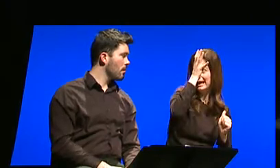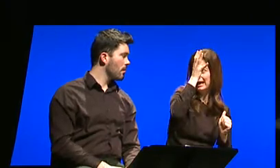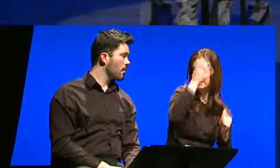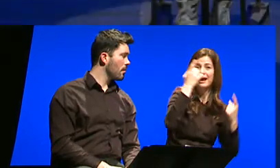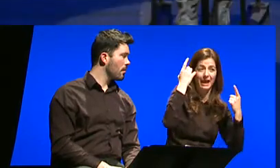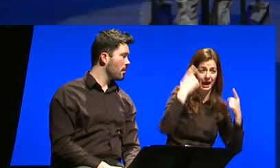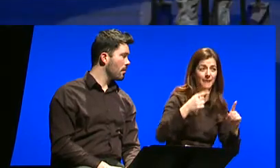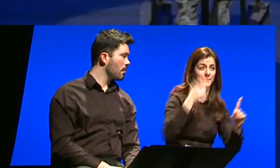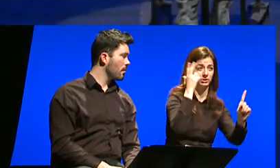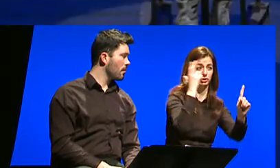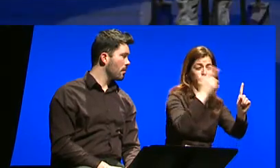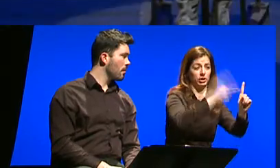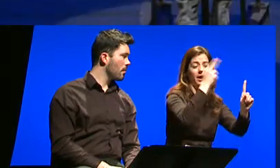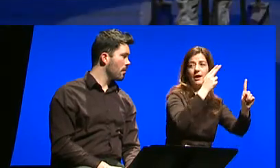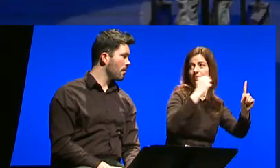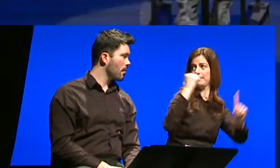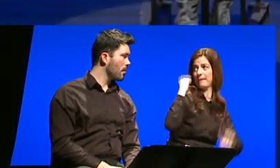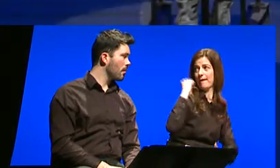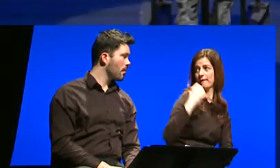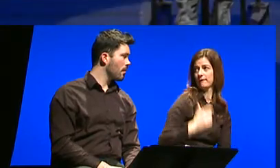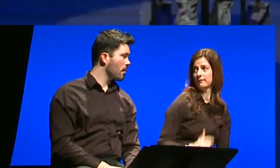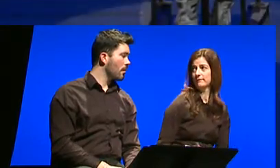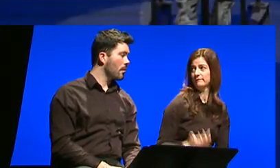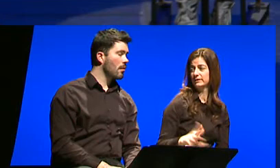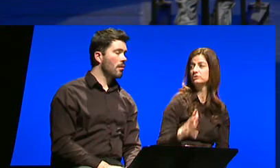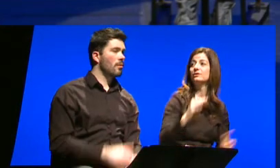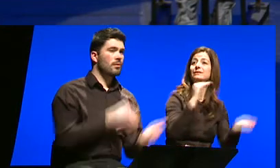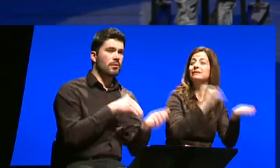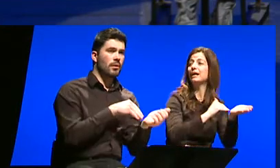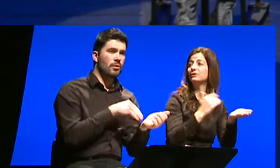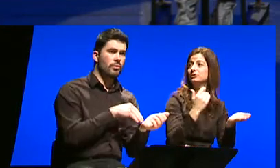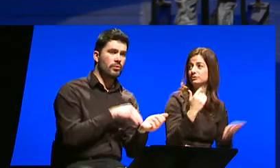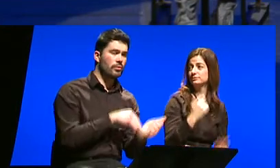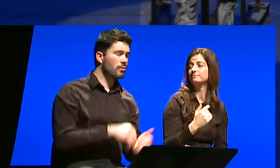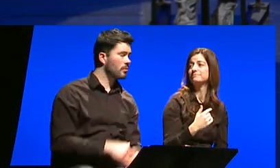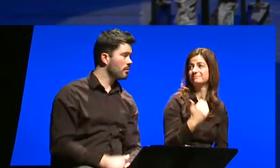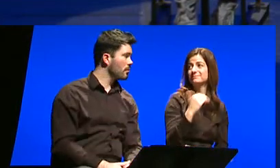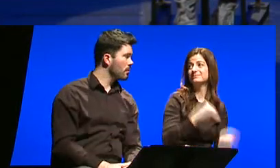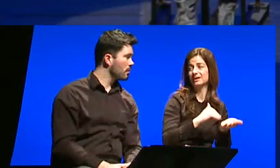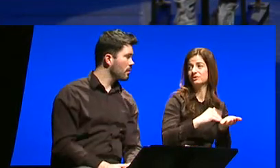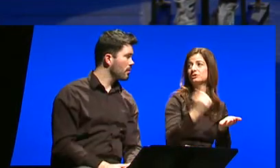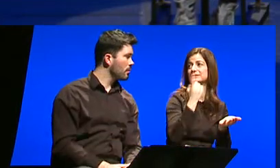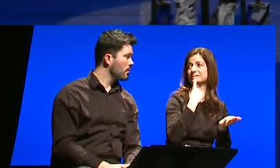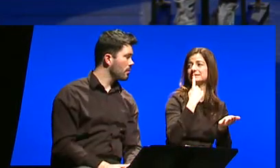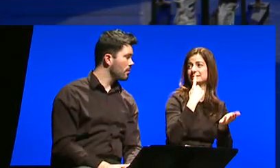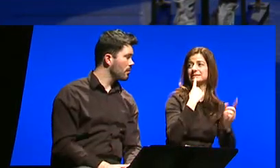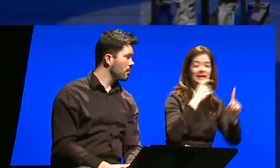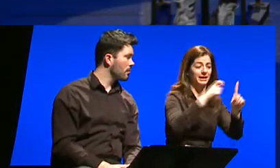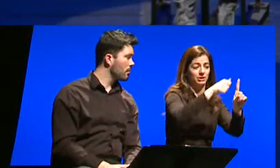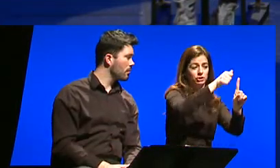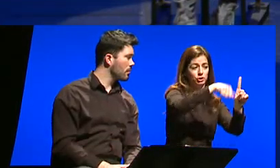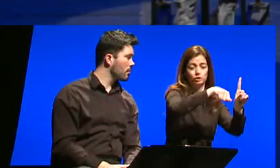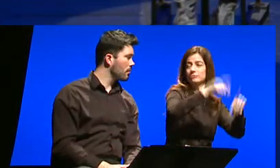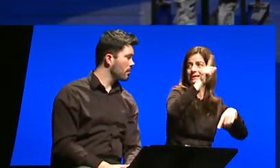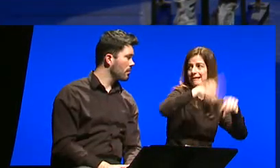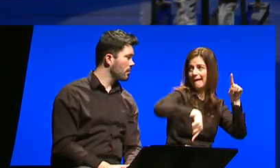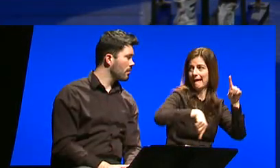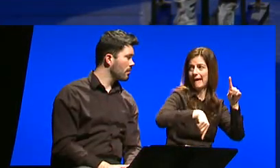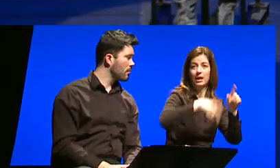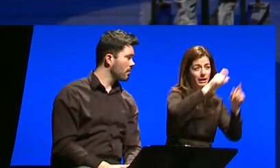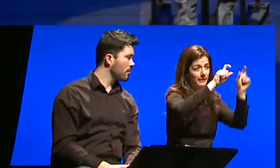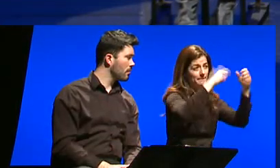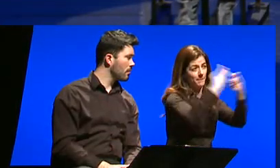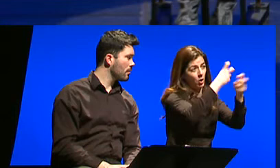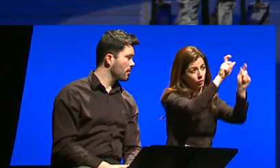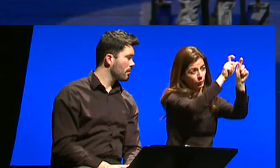back. The doctors tell us? We can't remove the bullet. It's too close to his spine. Your dad will survive,